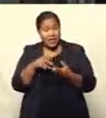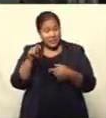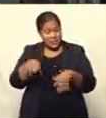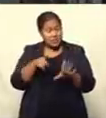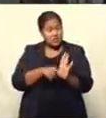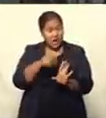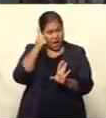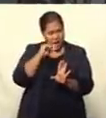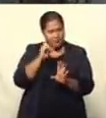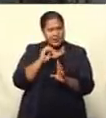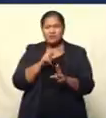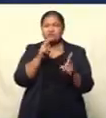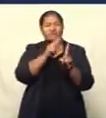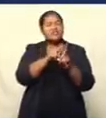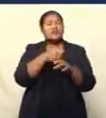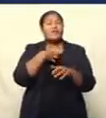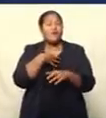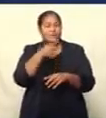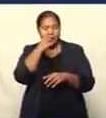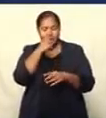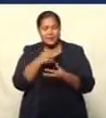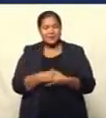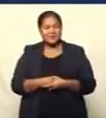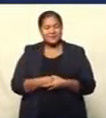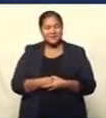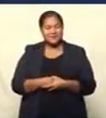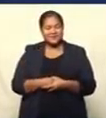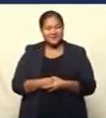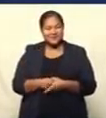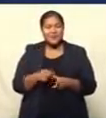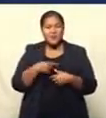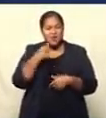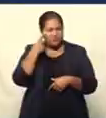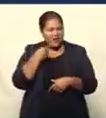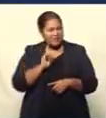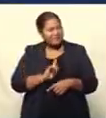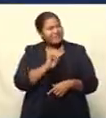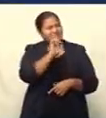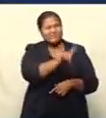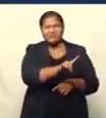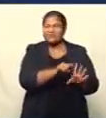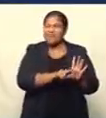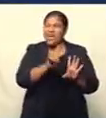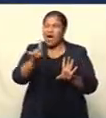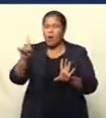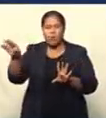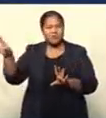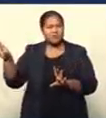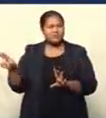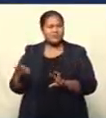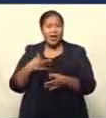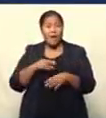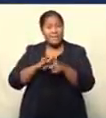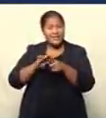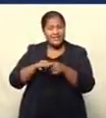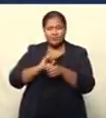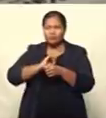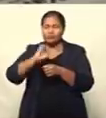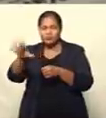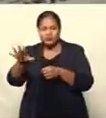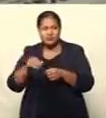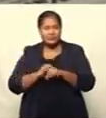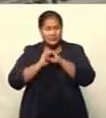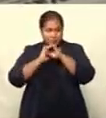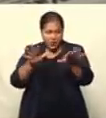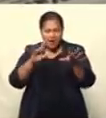able to reach more people. And, we are trying to be out there and getting our message across, and we found that